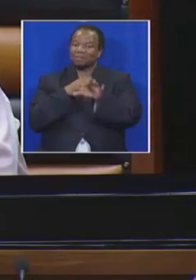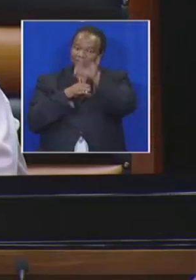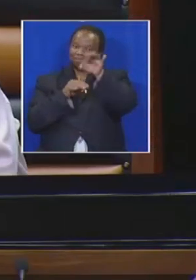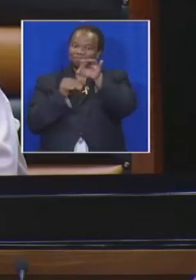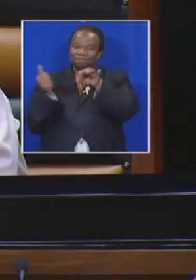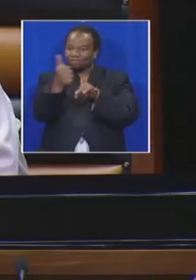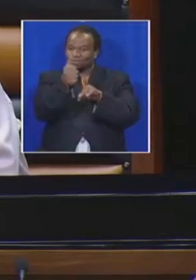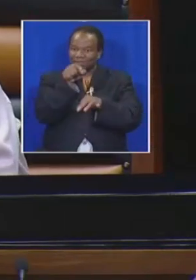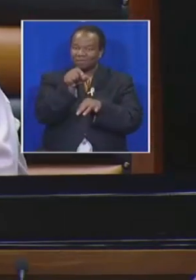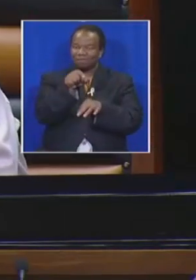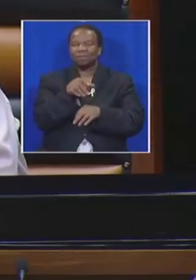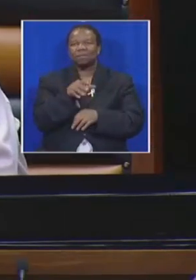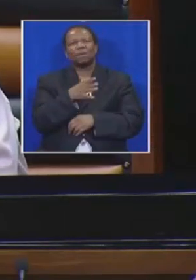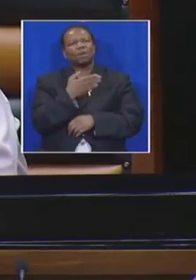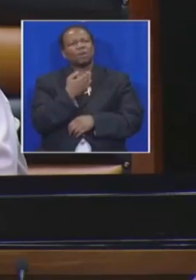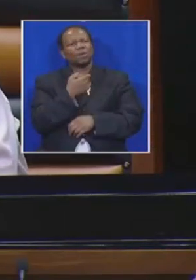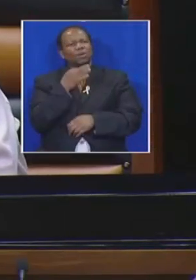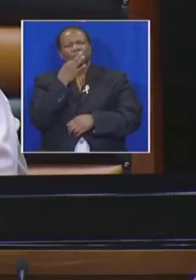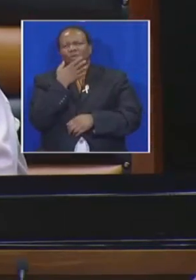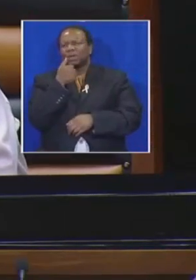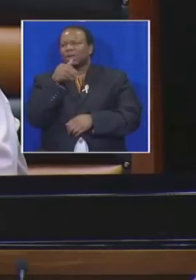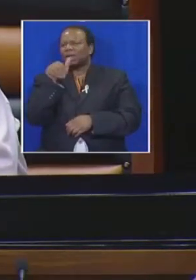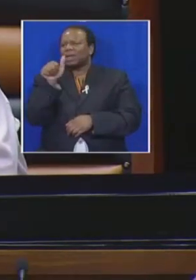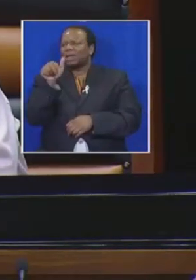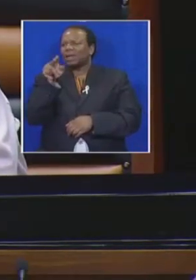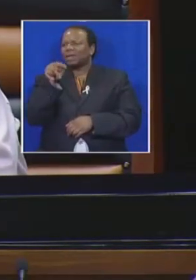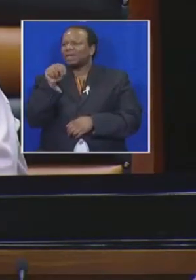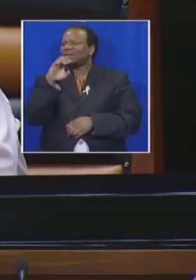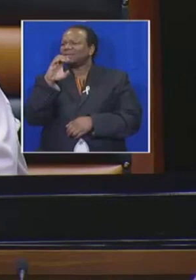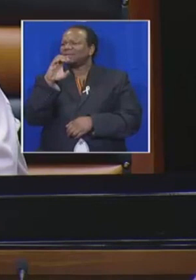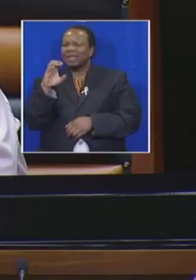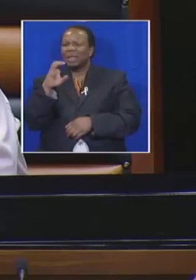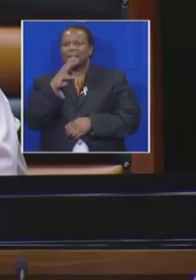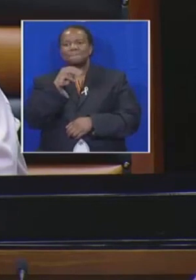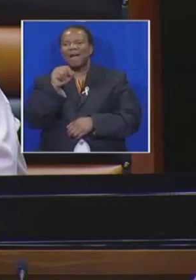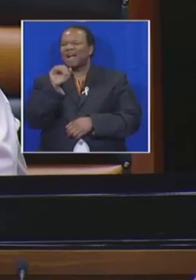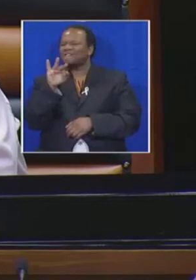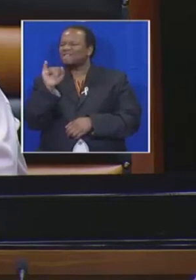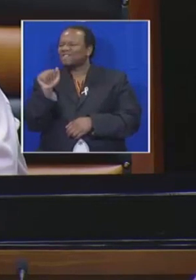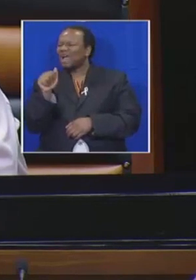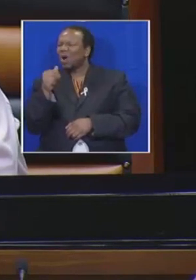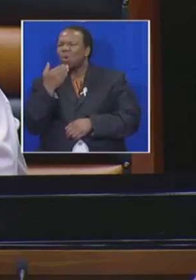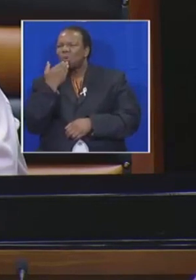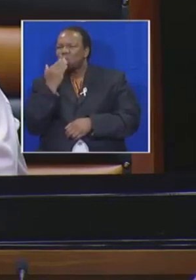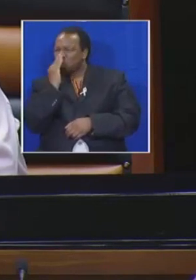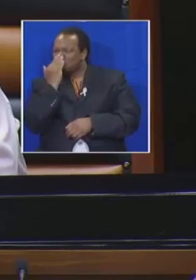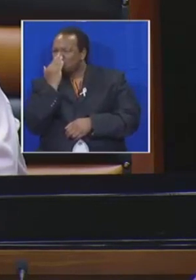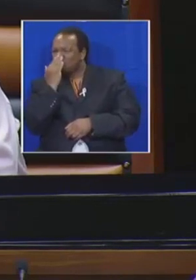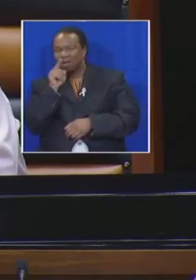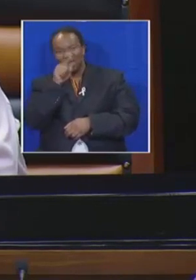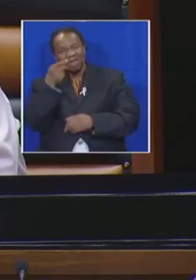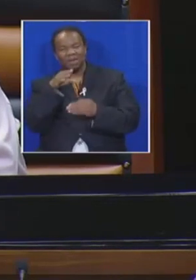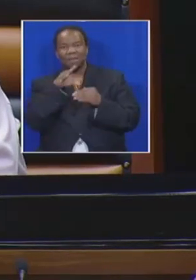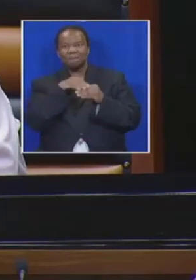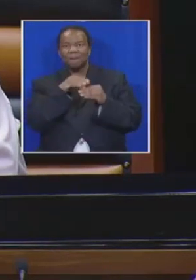Honorable member, when you say ANC mafia, are you referring to any member of this House? I'm referring to